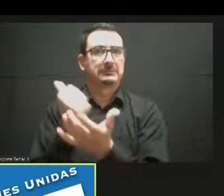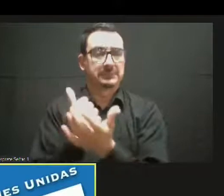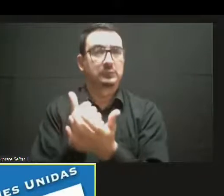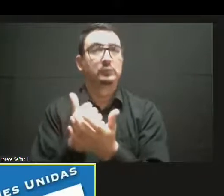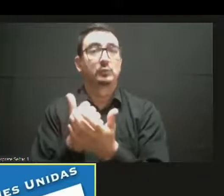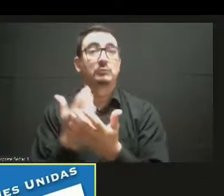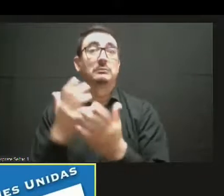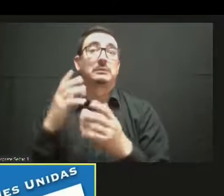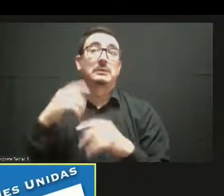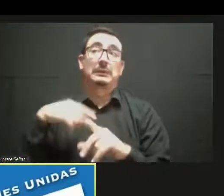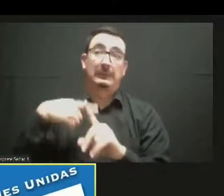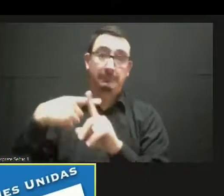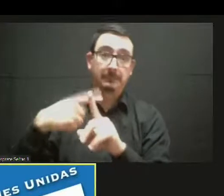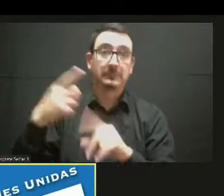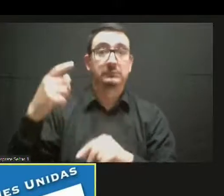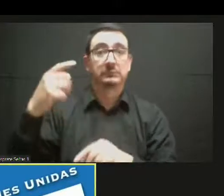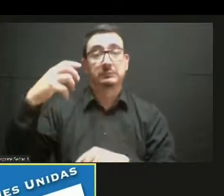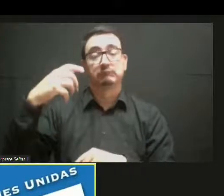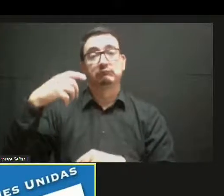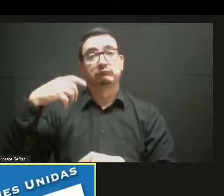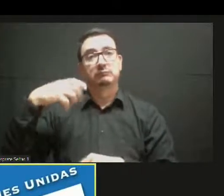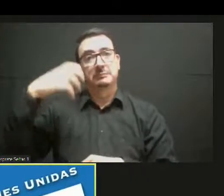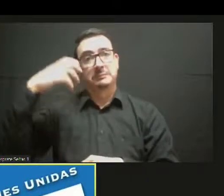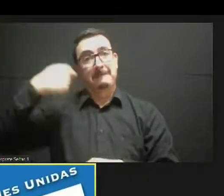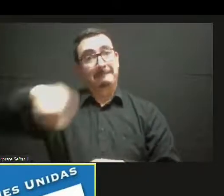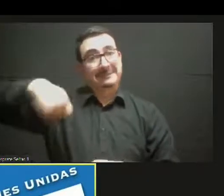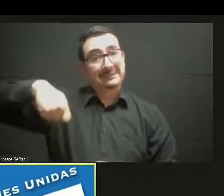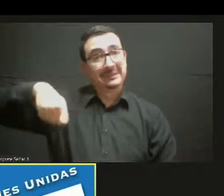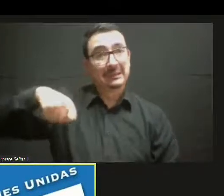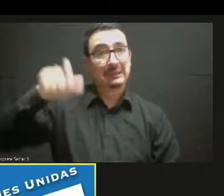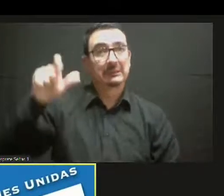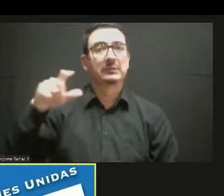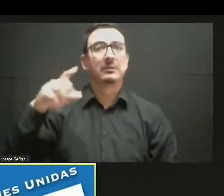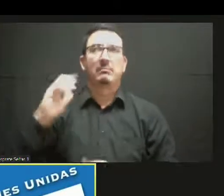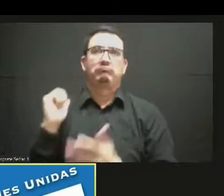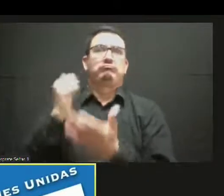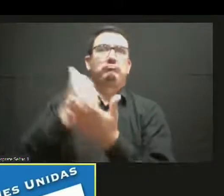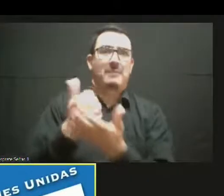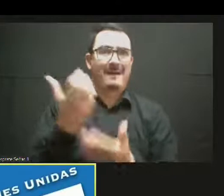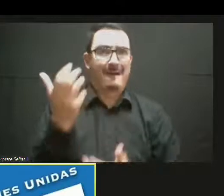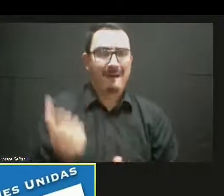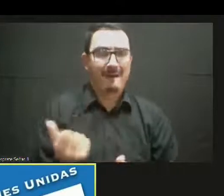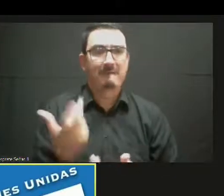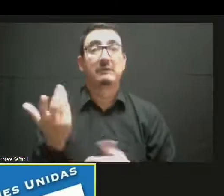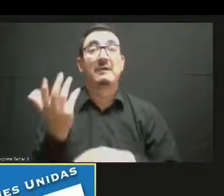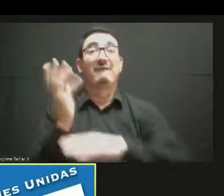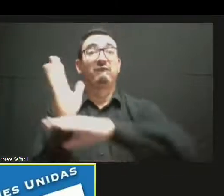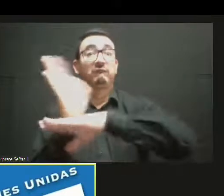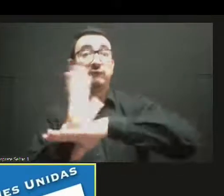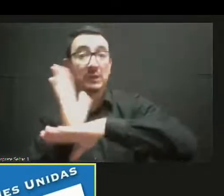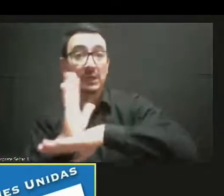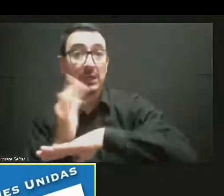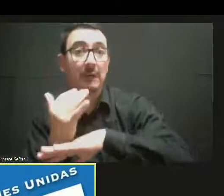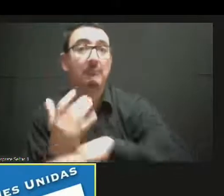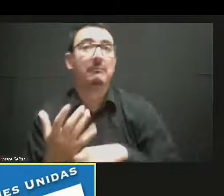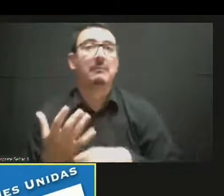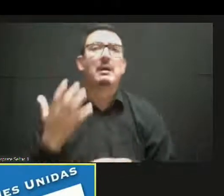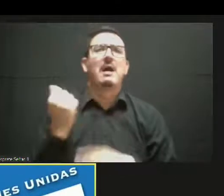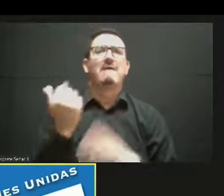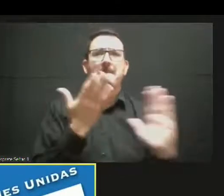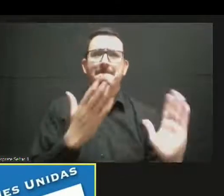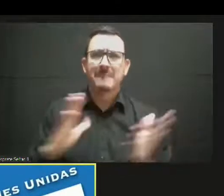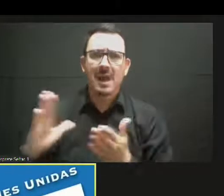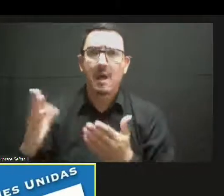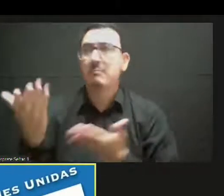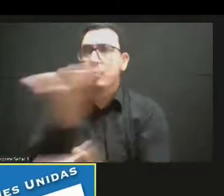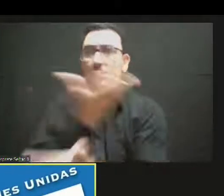has mentioned also some of the plans and the very important public-private collaboration that is ongoing to make sure that